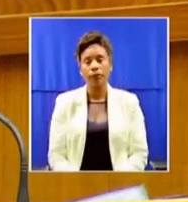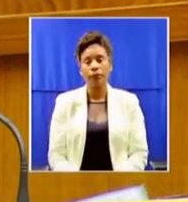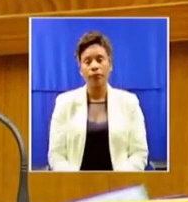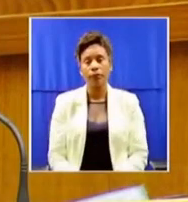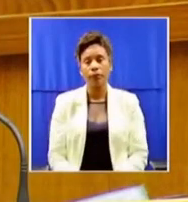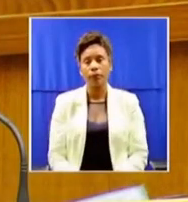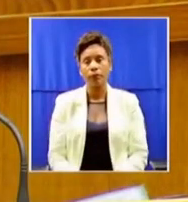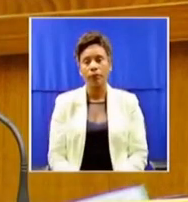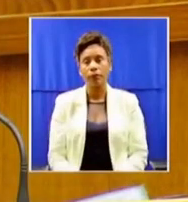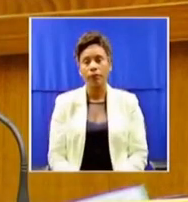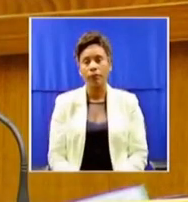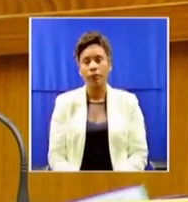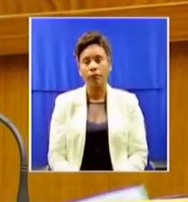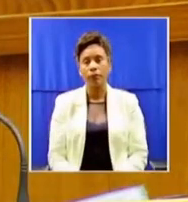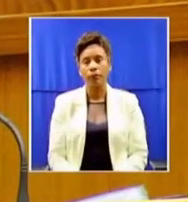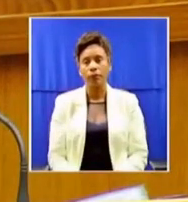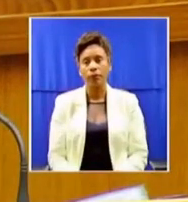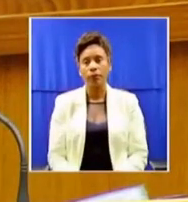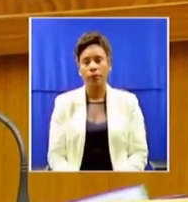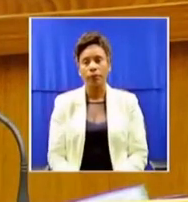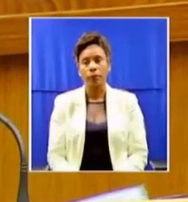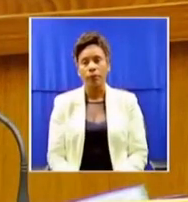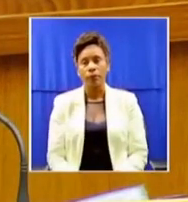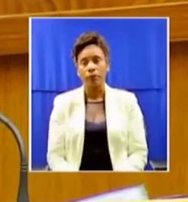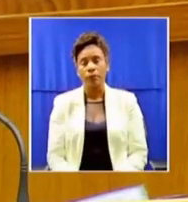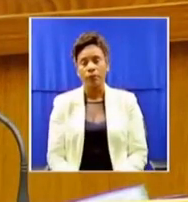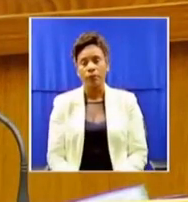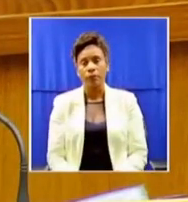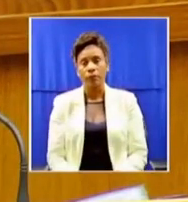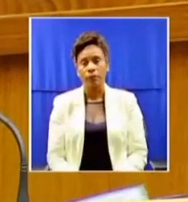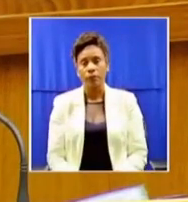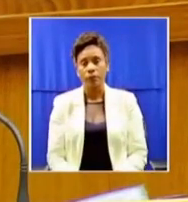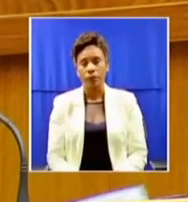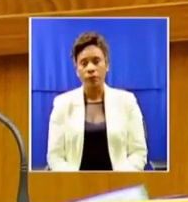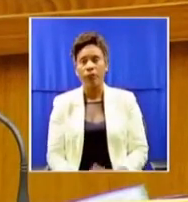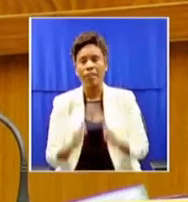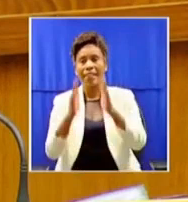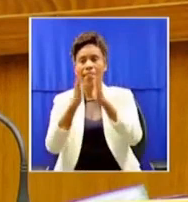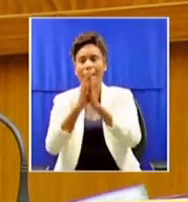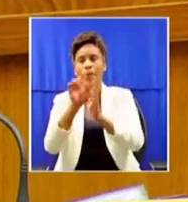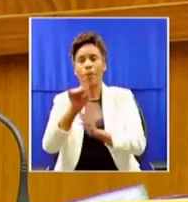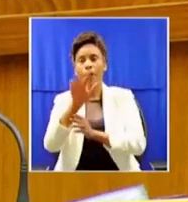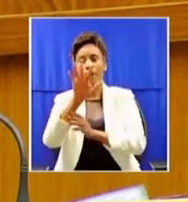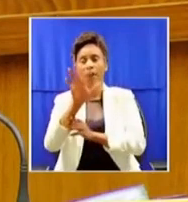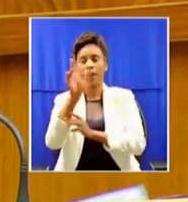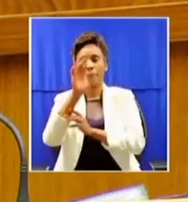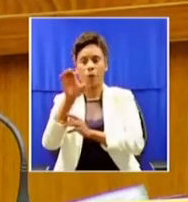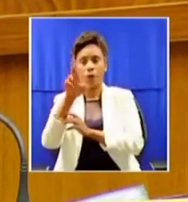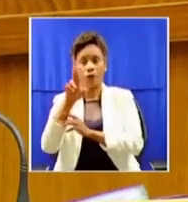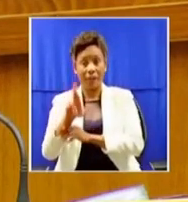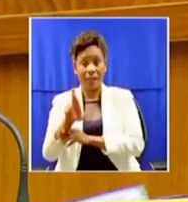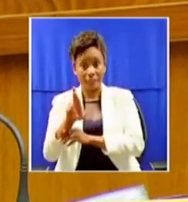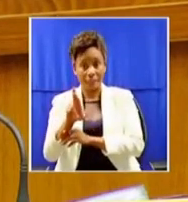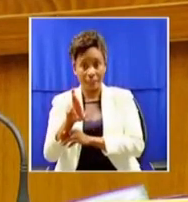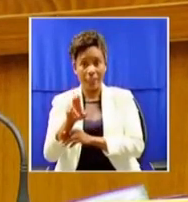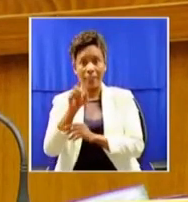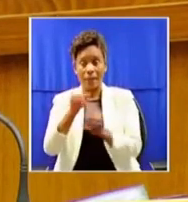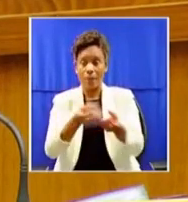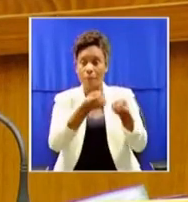unfolds. Oh, that's what I've got to say. Oh. R10.5 billion Ouch. Is allocated to